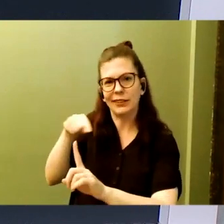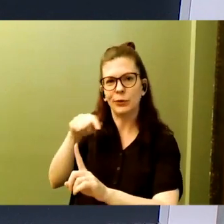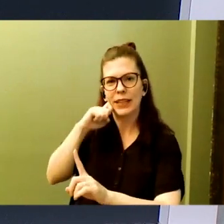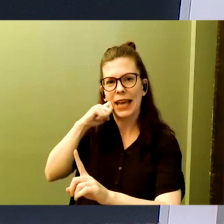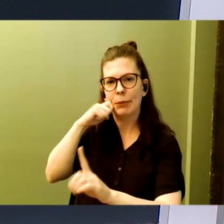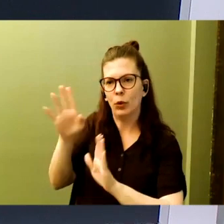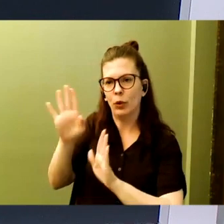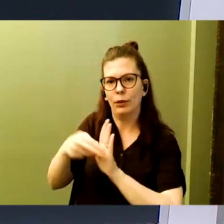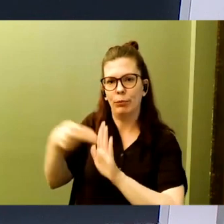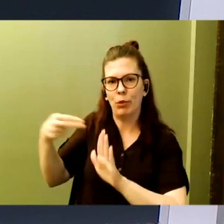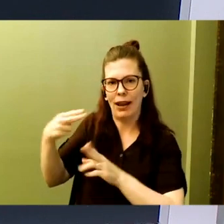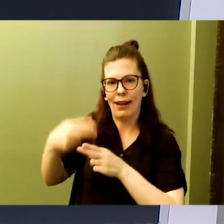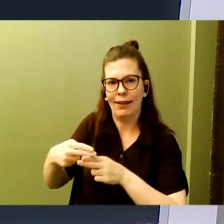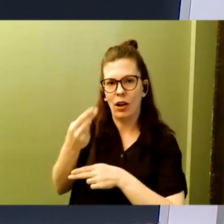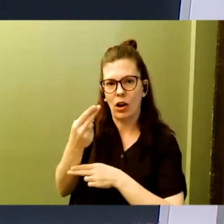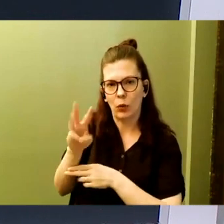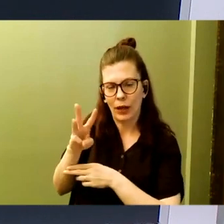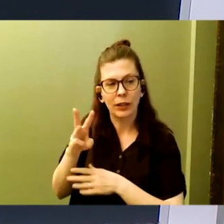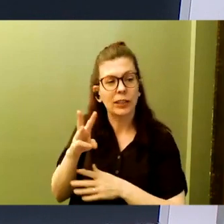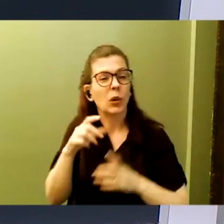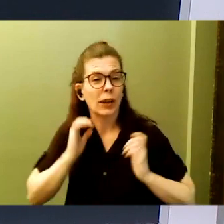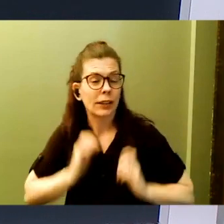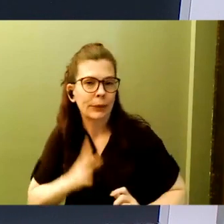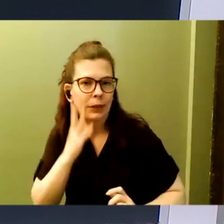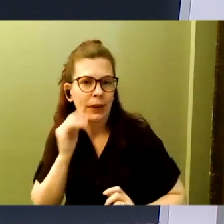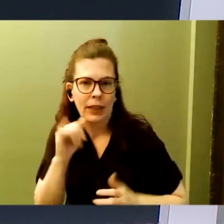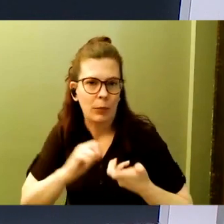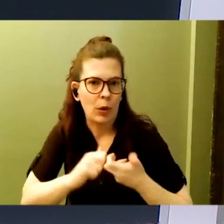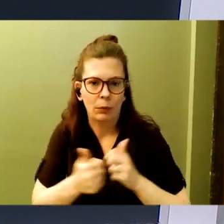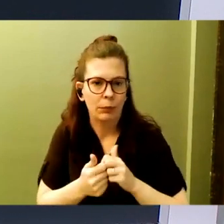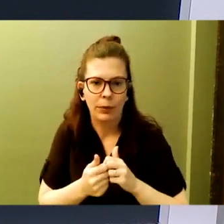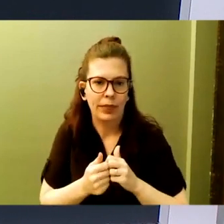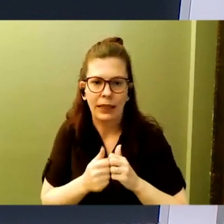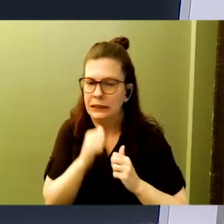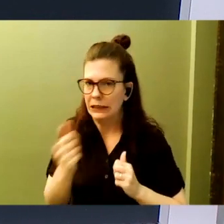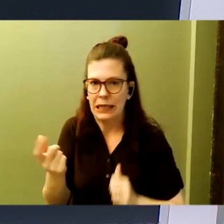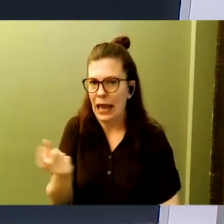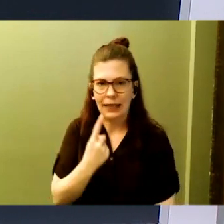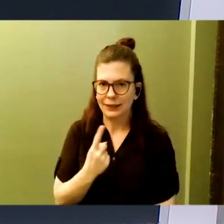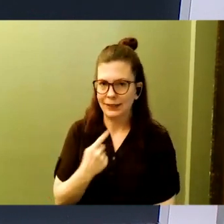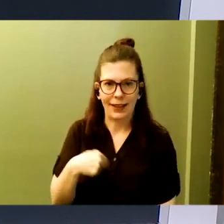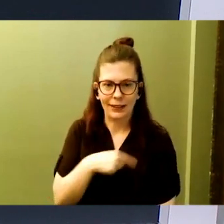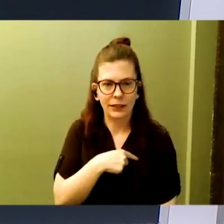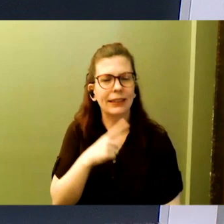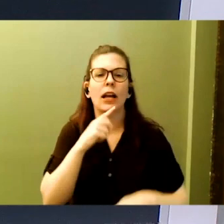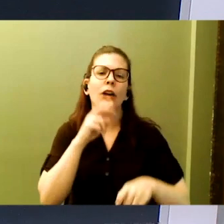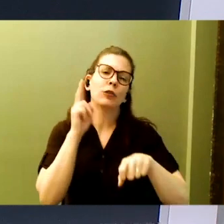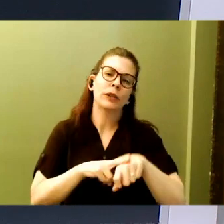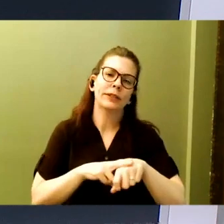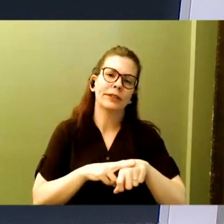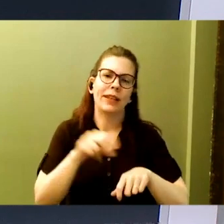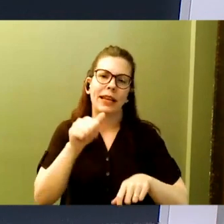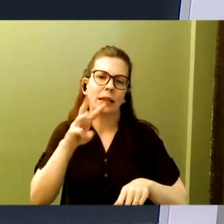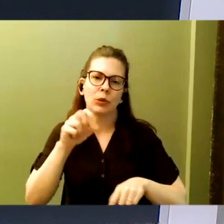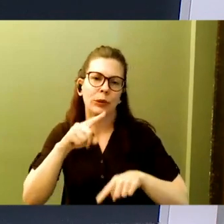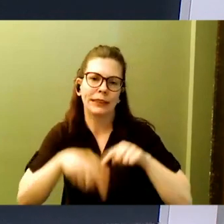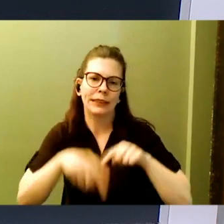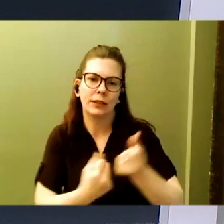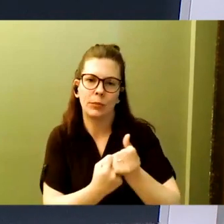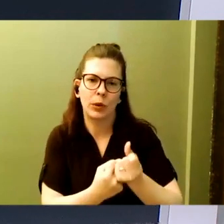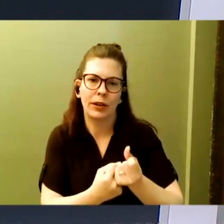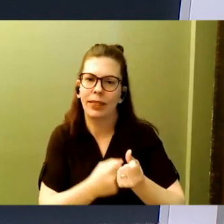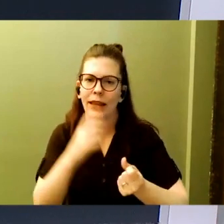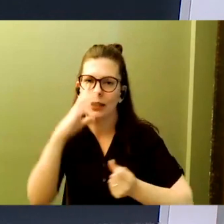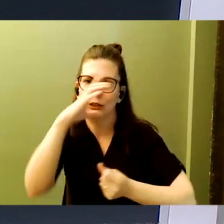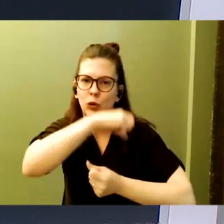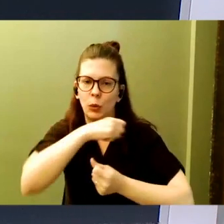times we realized the customers had this problem, but they didn't even used to ask it for. They were like, of course, AWS cannot support it. But when we started digging, when